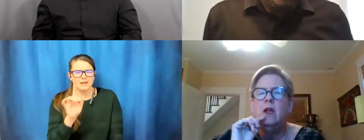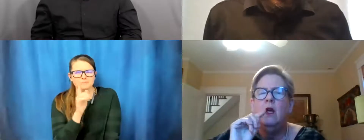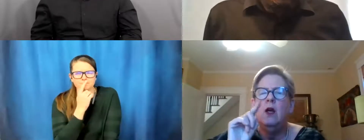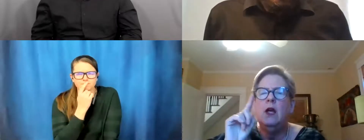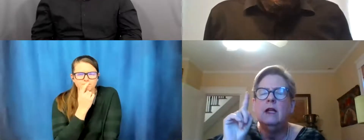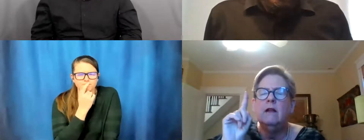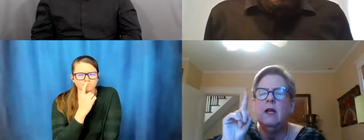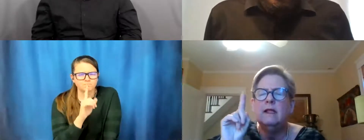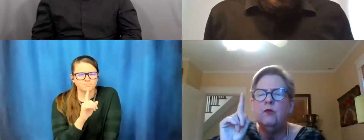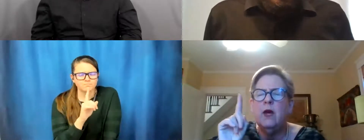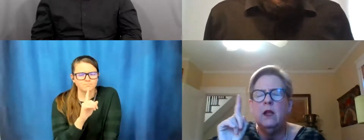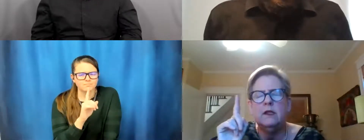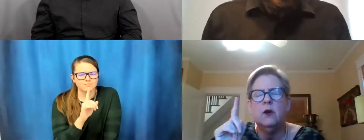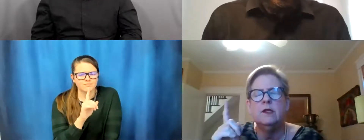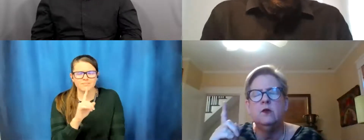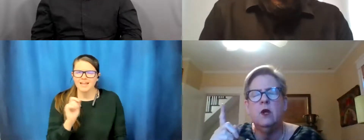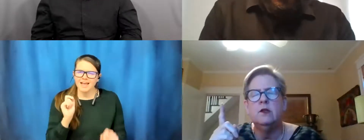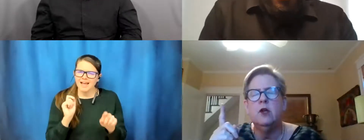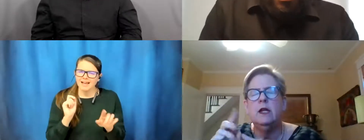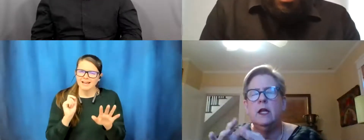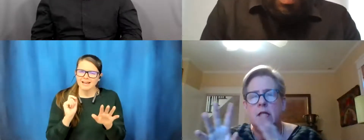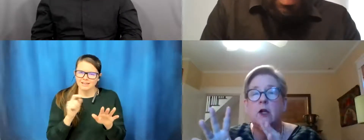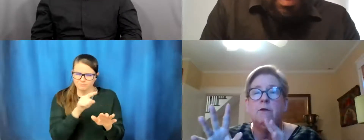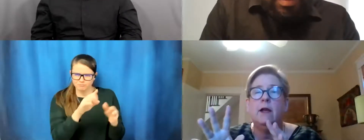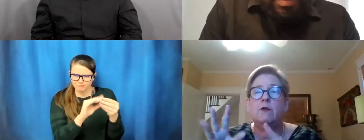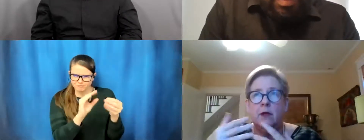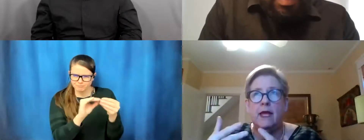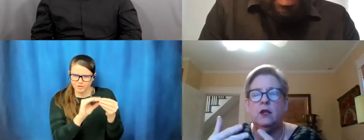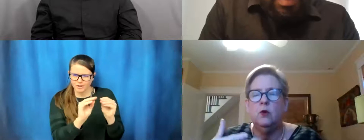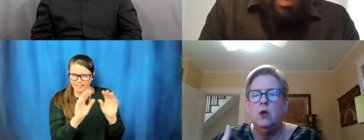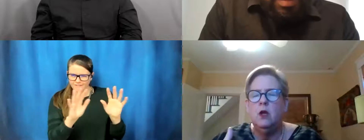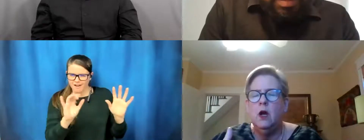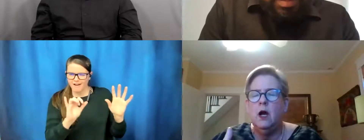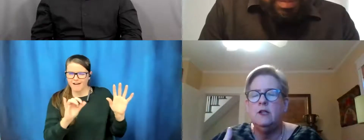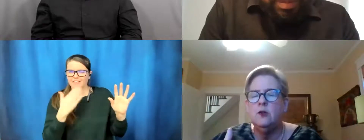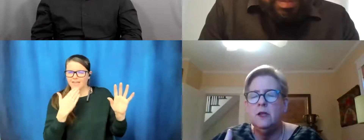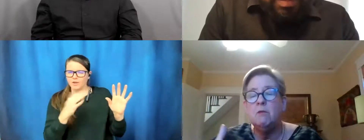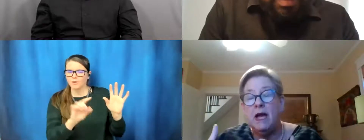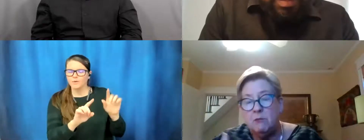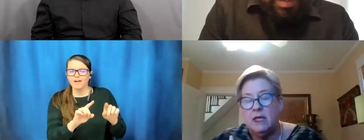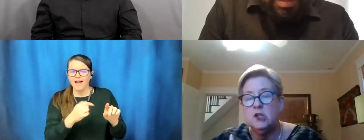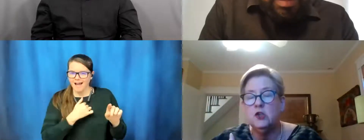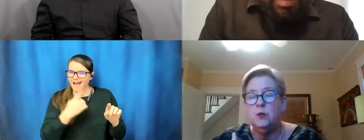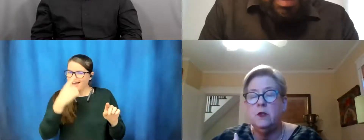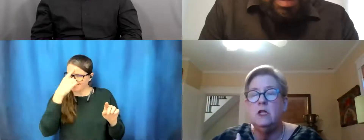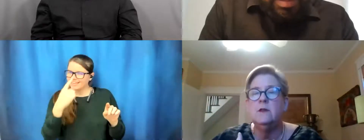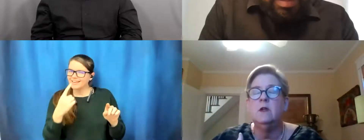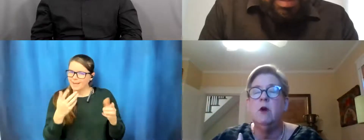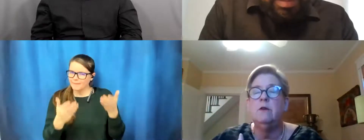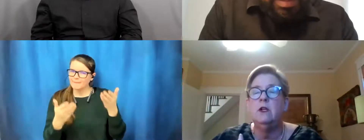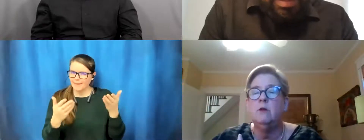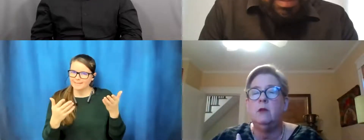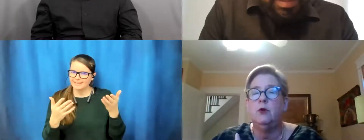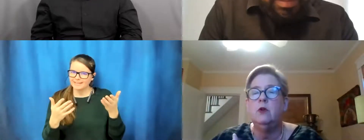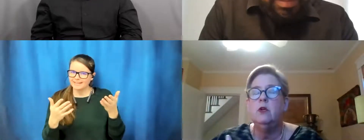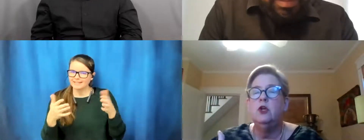technology. Well, so as you're talking and clarifying for me, thank you. I do think it might mesh with the needs of some